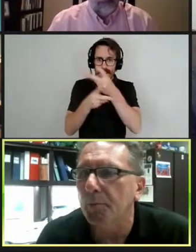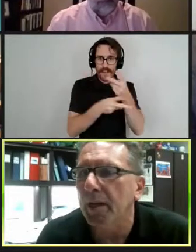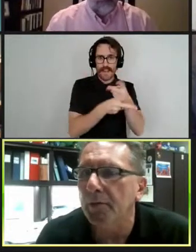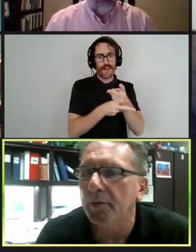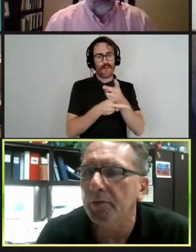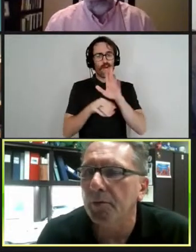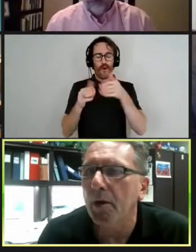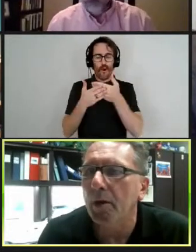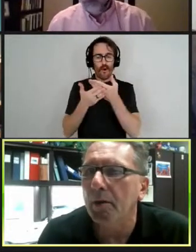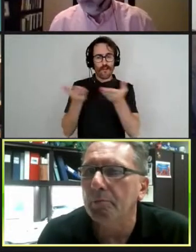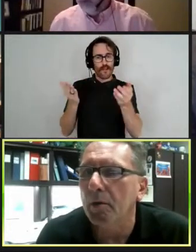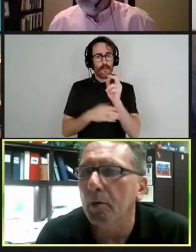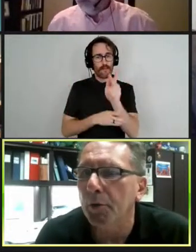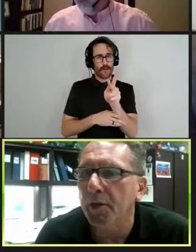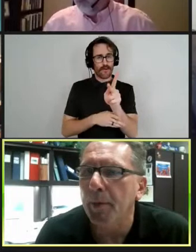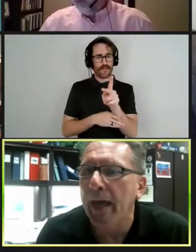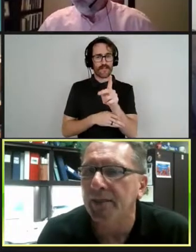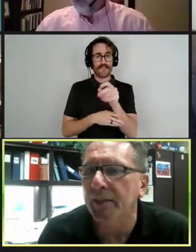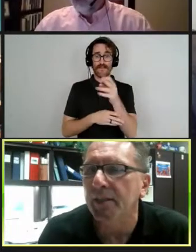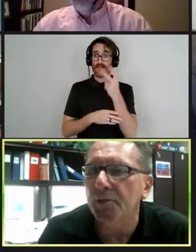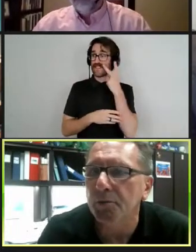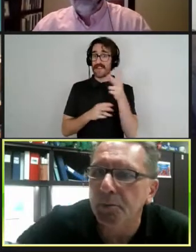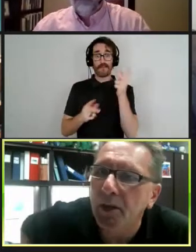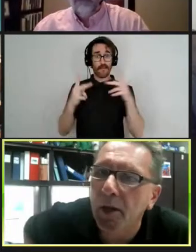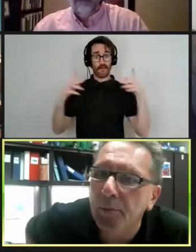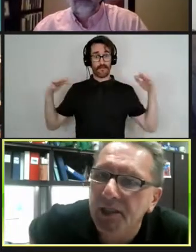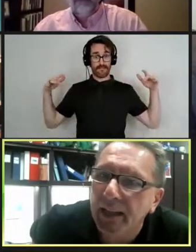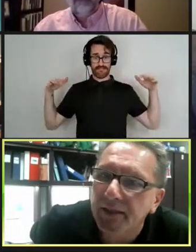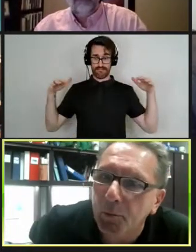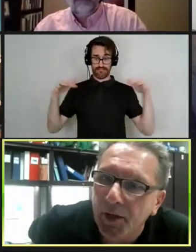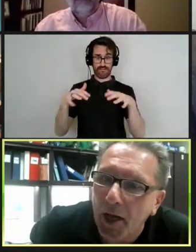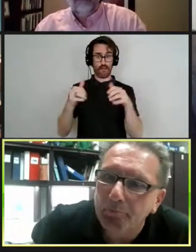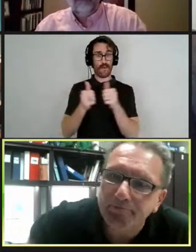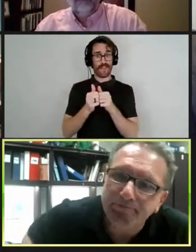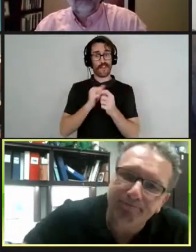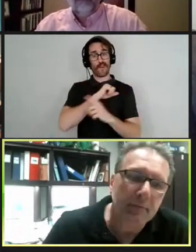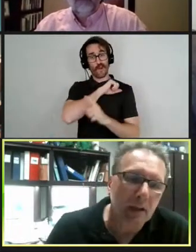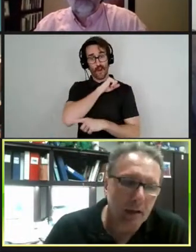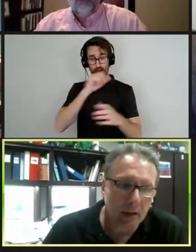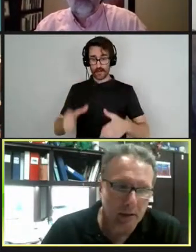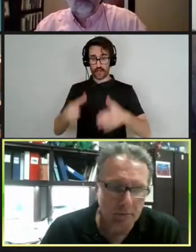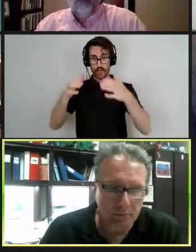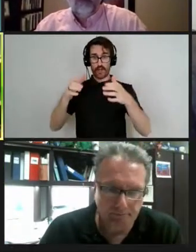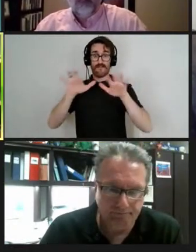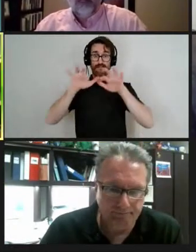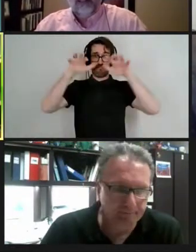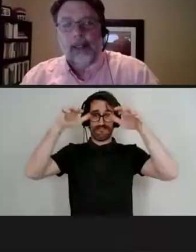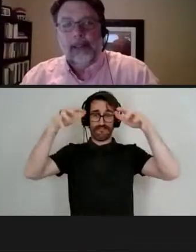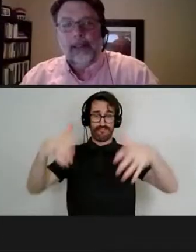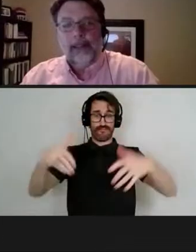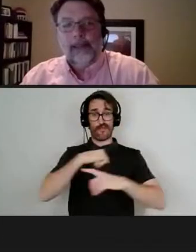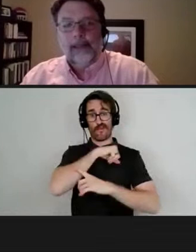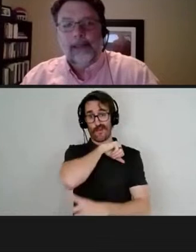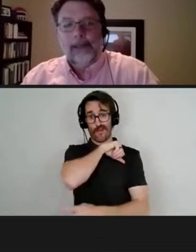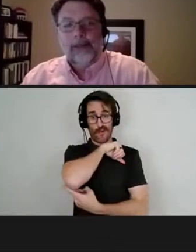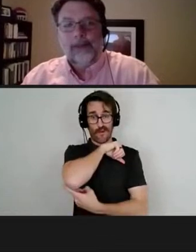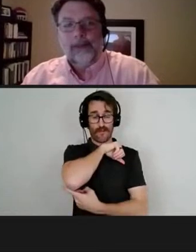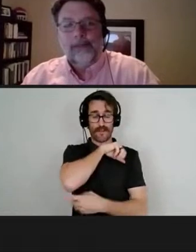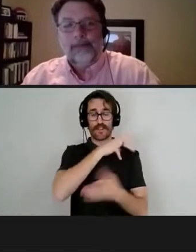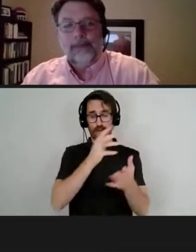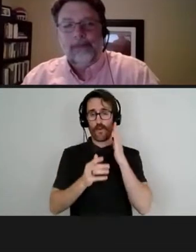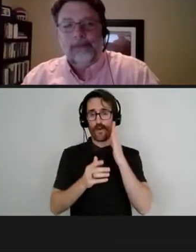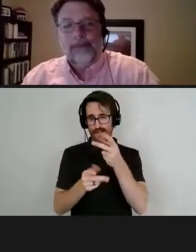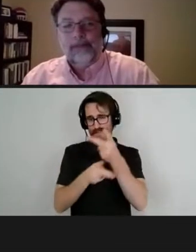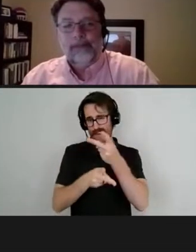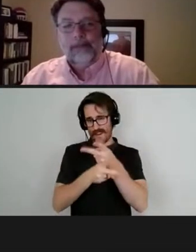sites where there are overcapacity issues with the garbage cans and whatnot. Thank you. You knew that was my next question. The